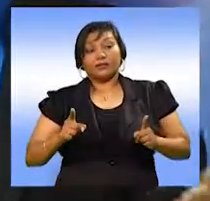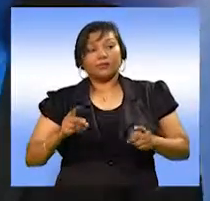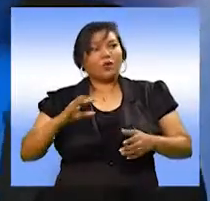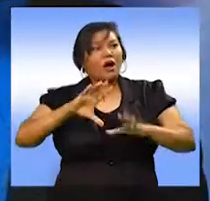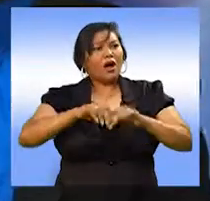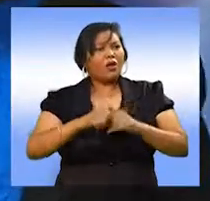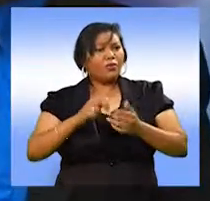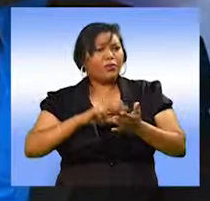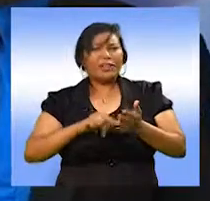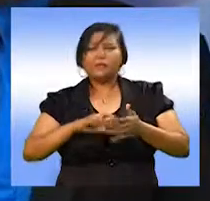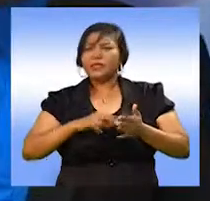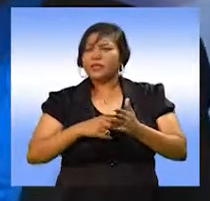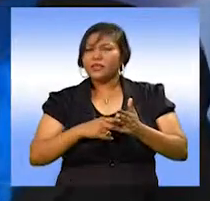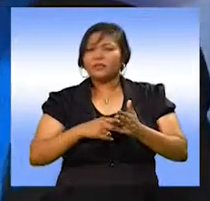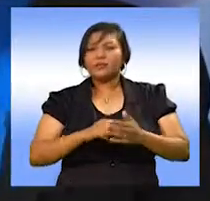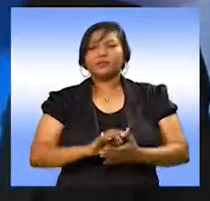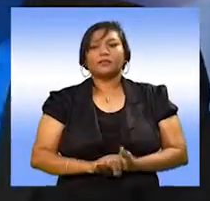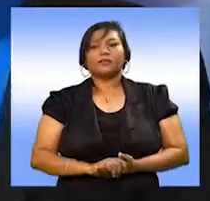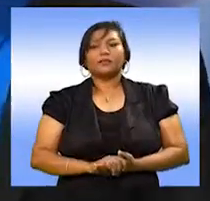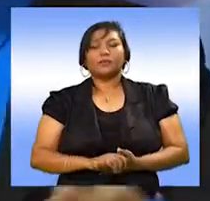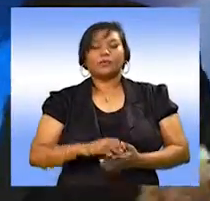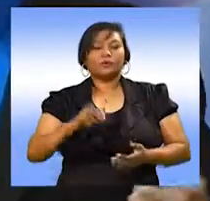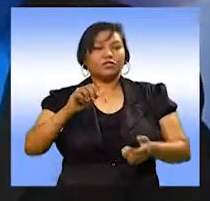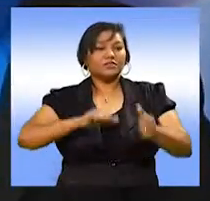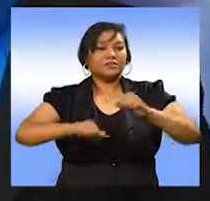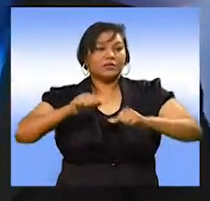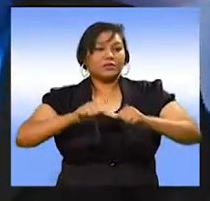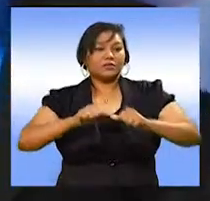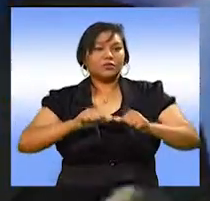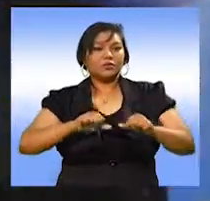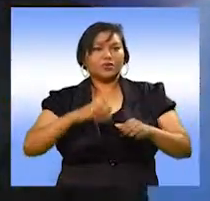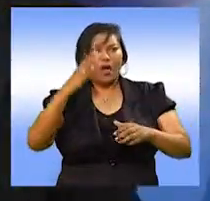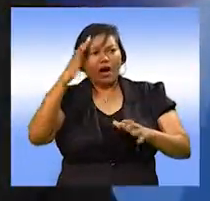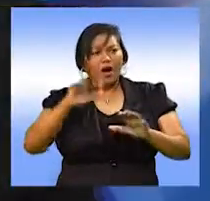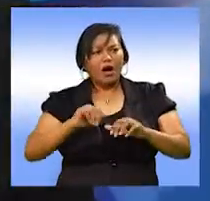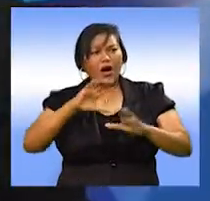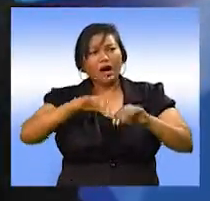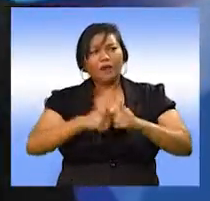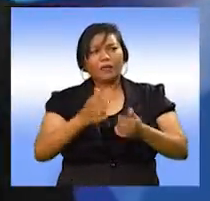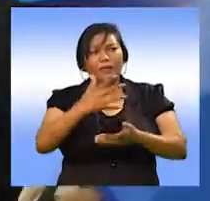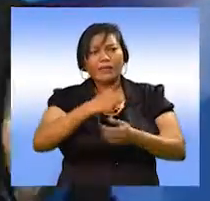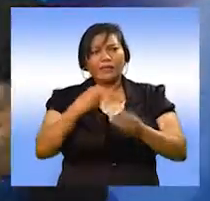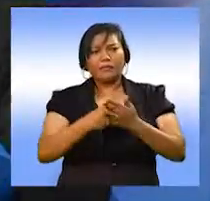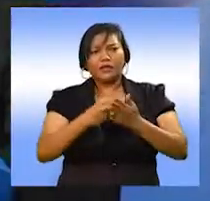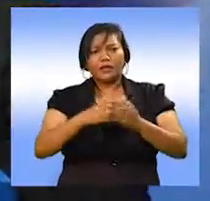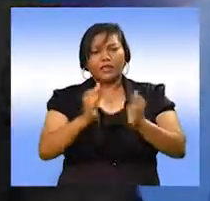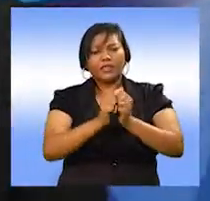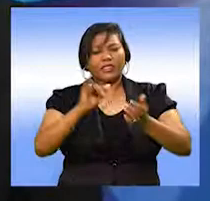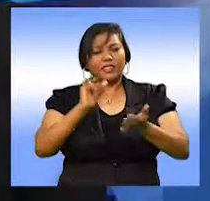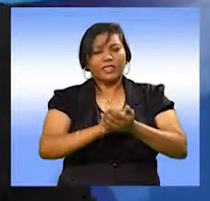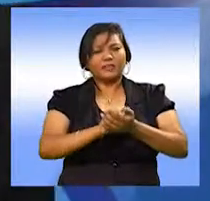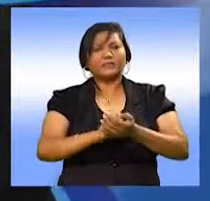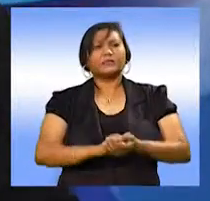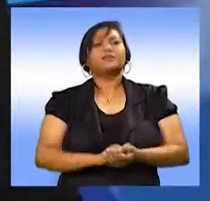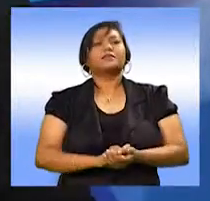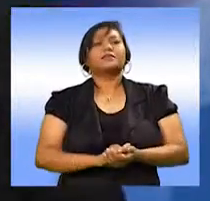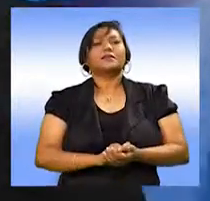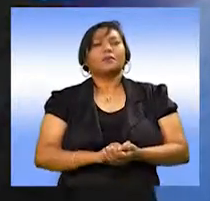she's performing, right, and therefore she has all these rights. But how she's going to make money, well, besides going